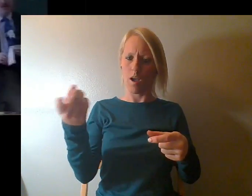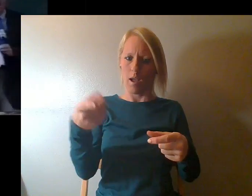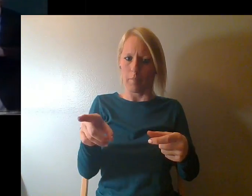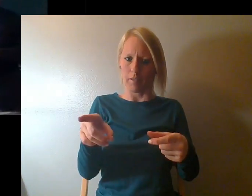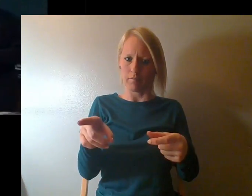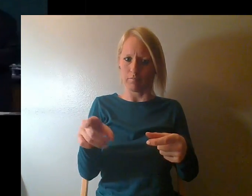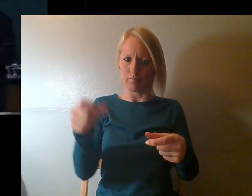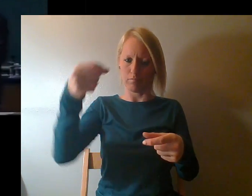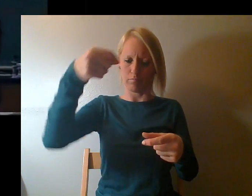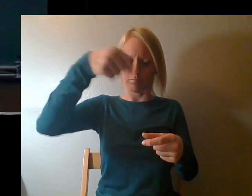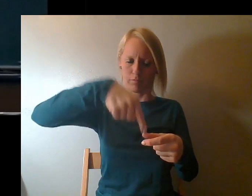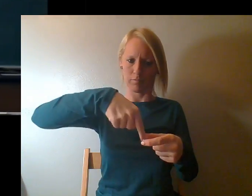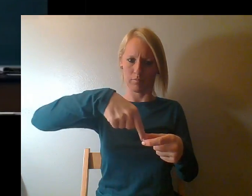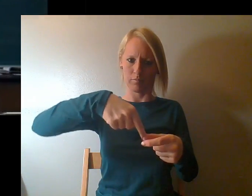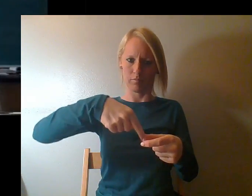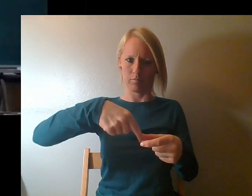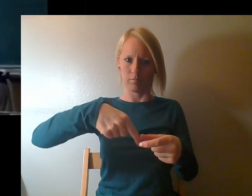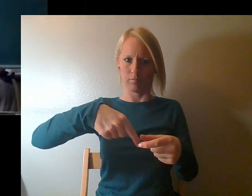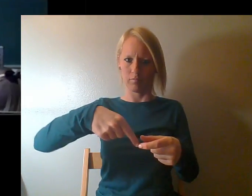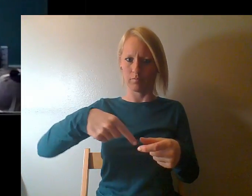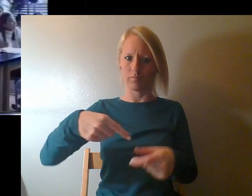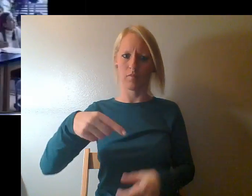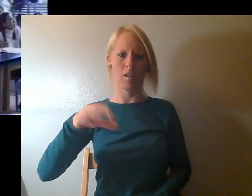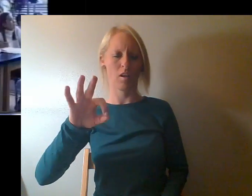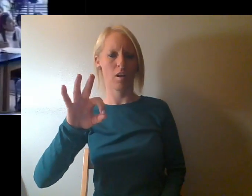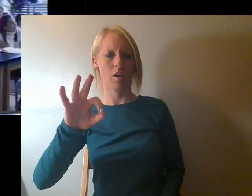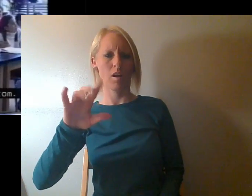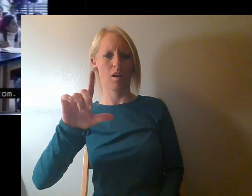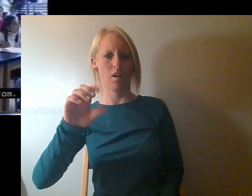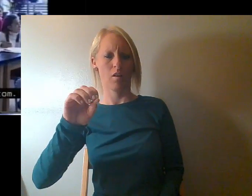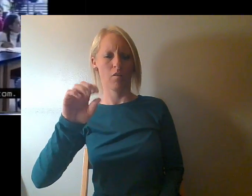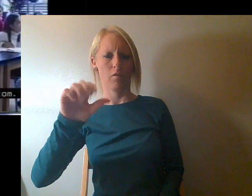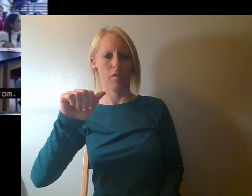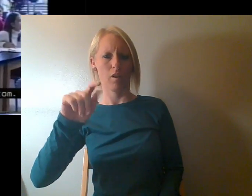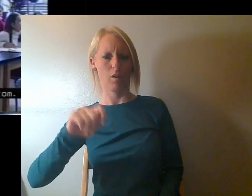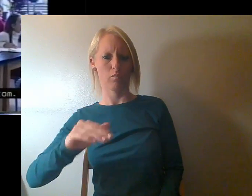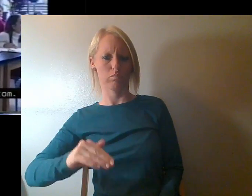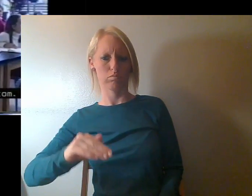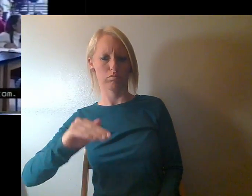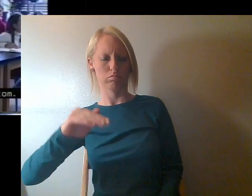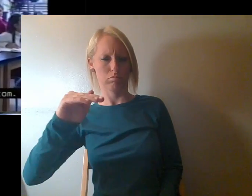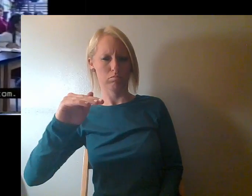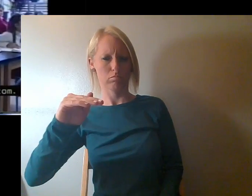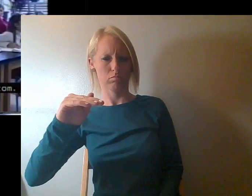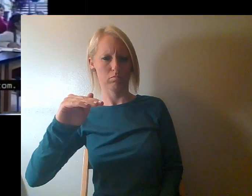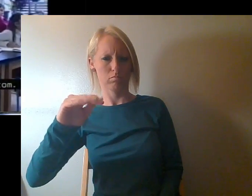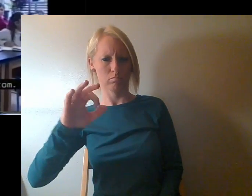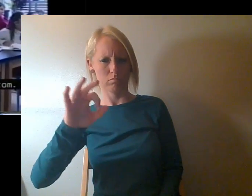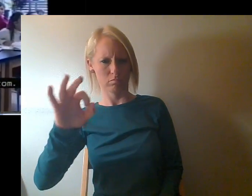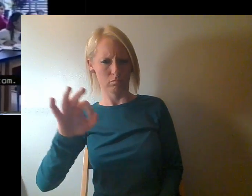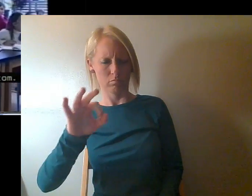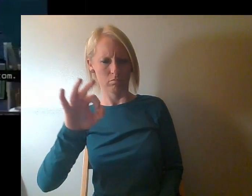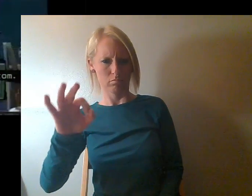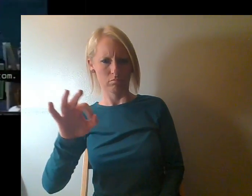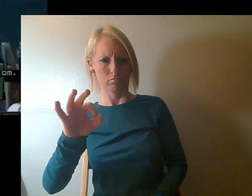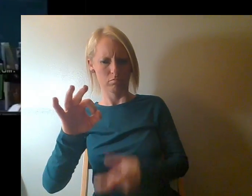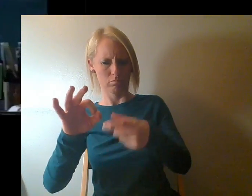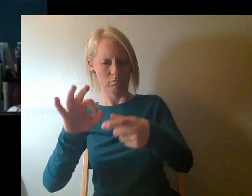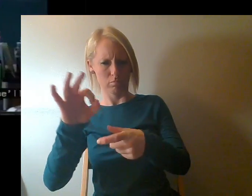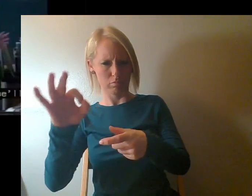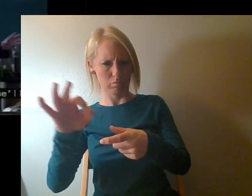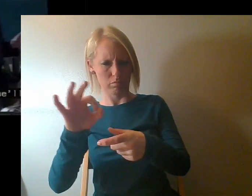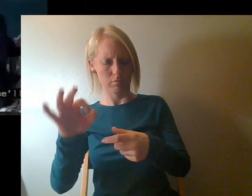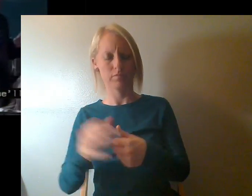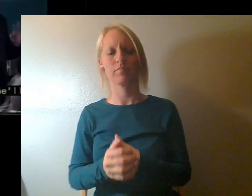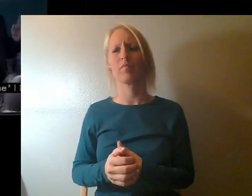What would float? Why? Blood doesn't float. It would sink to mix in. Well, wait. I'm getting a lot of different answers. Let me see